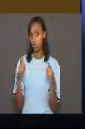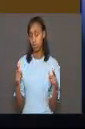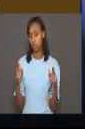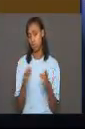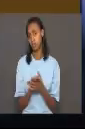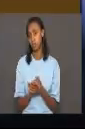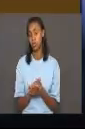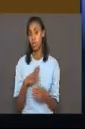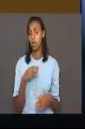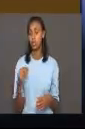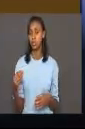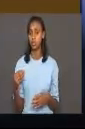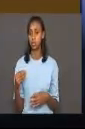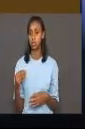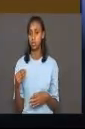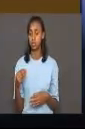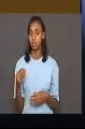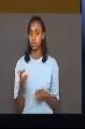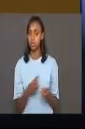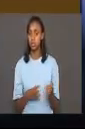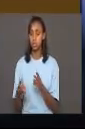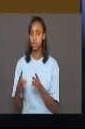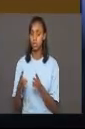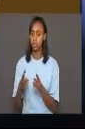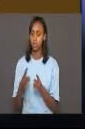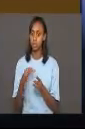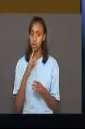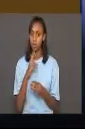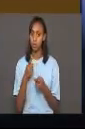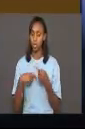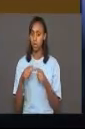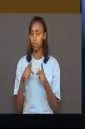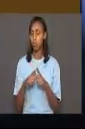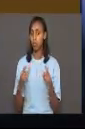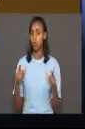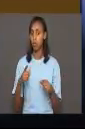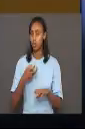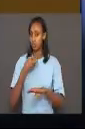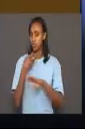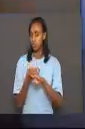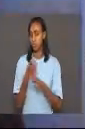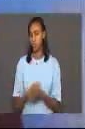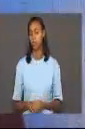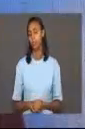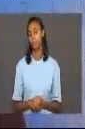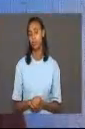larger, and the streets will therefore become more dangerous.